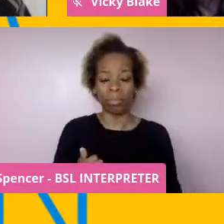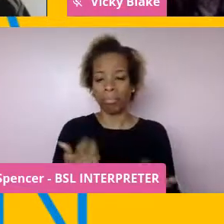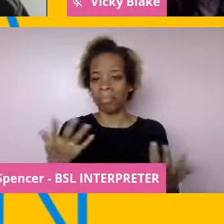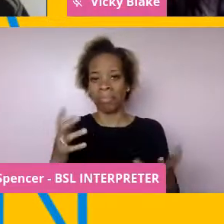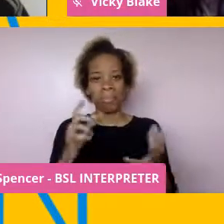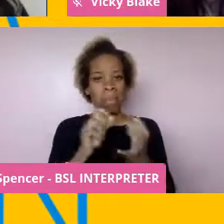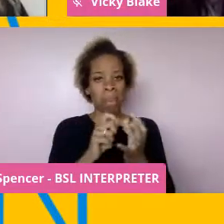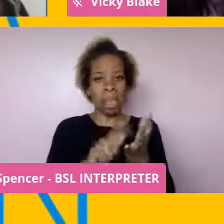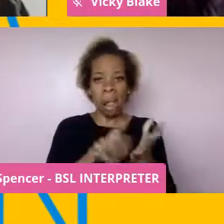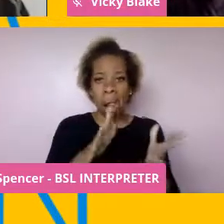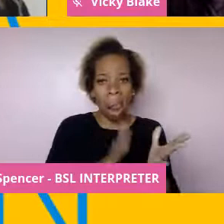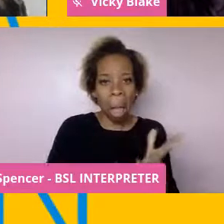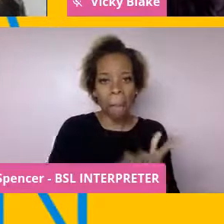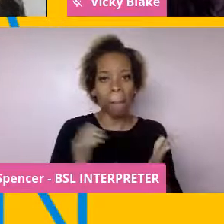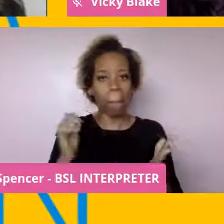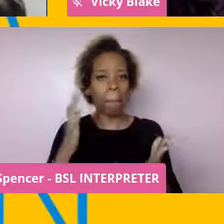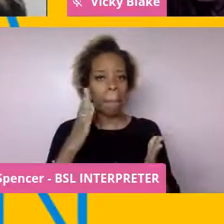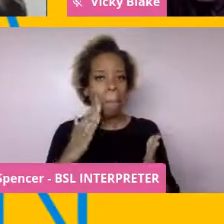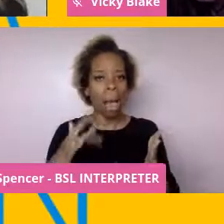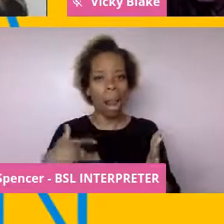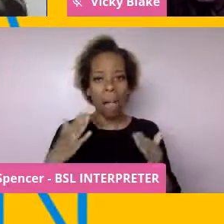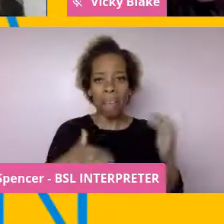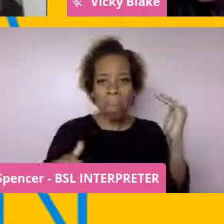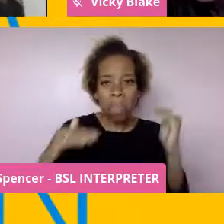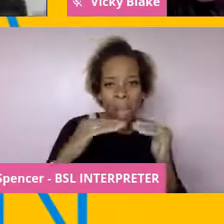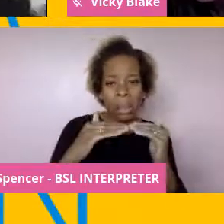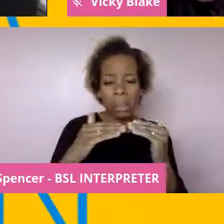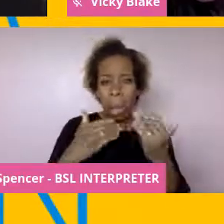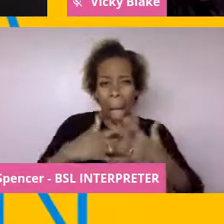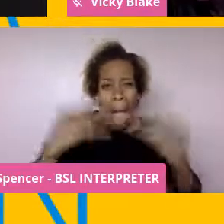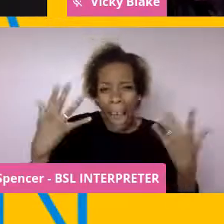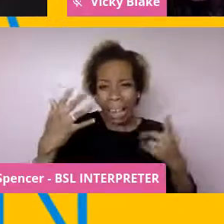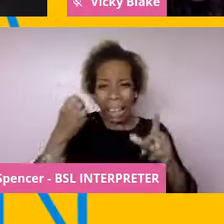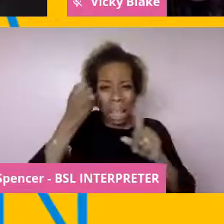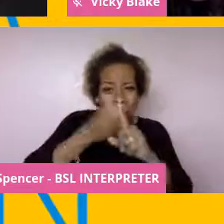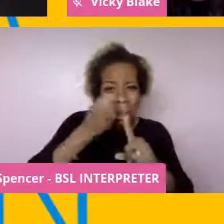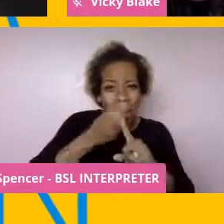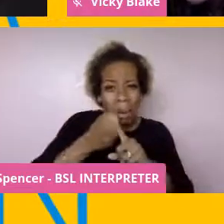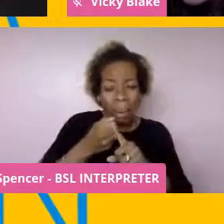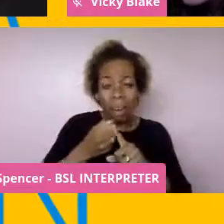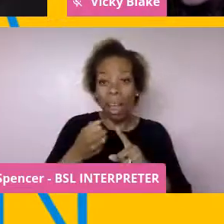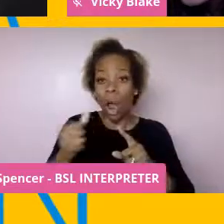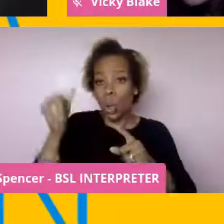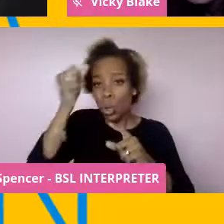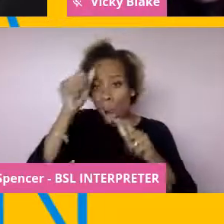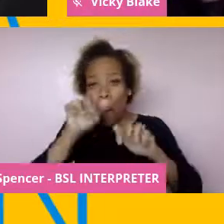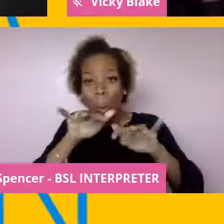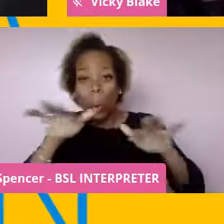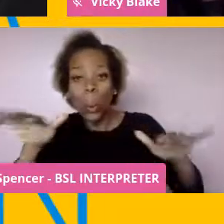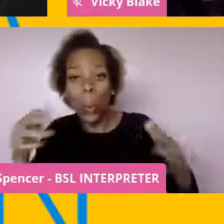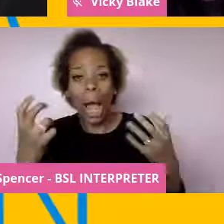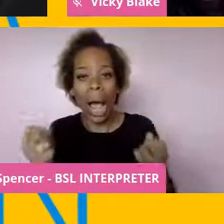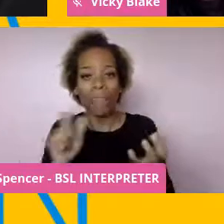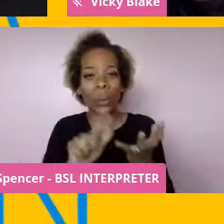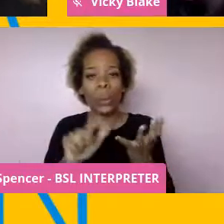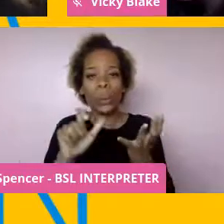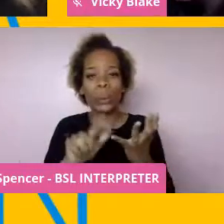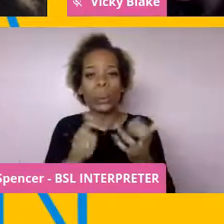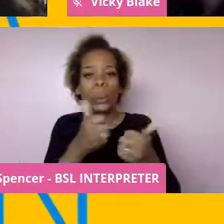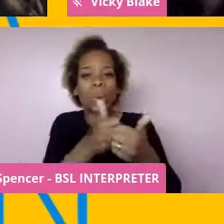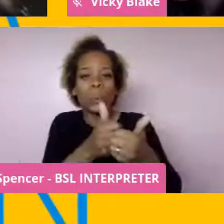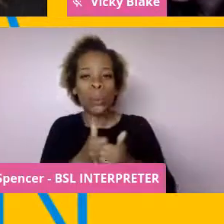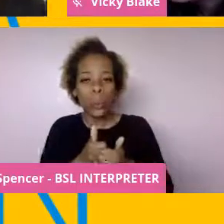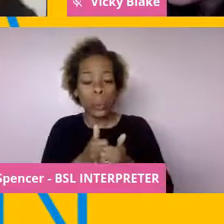climate demo, any picket line across the city, you'll always have that. So we're able to build those relationships with those MPs through